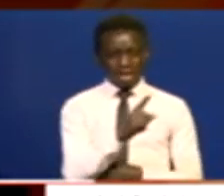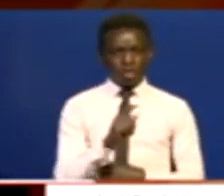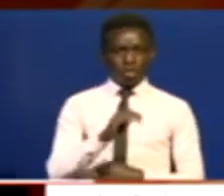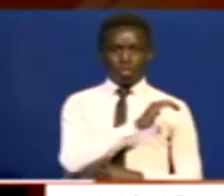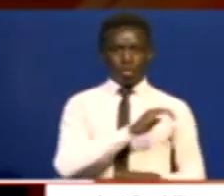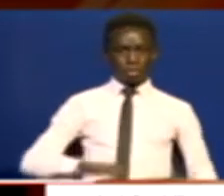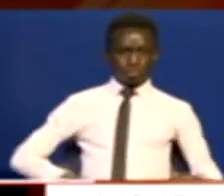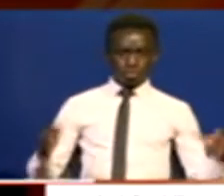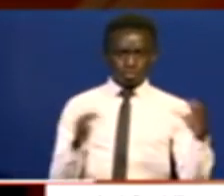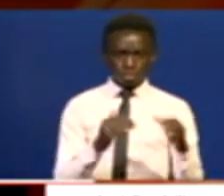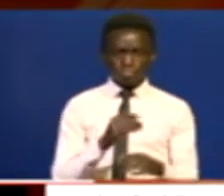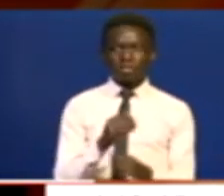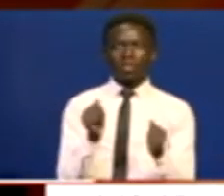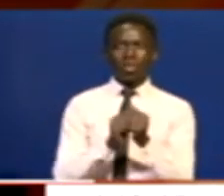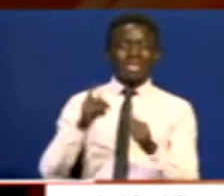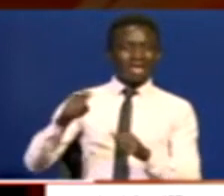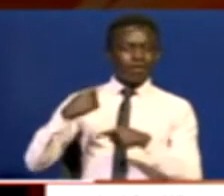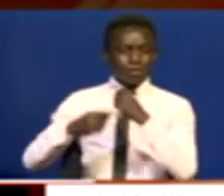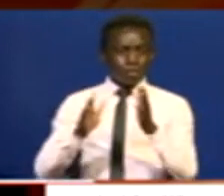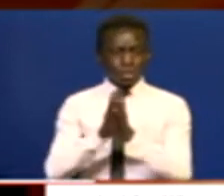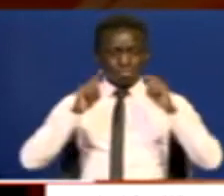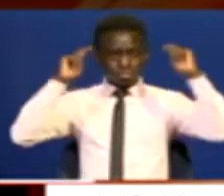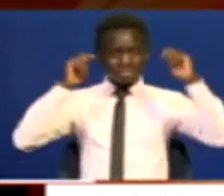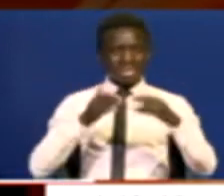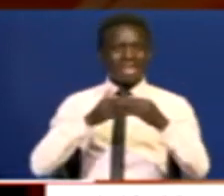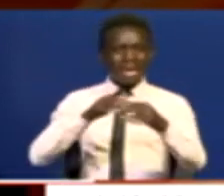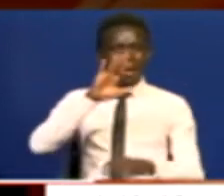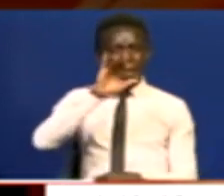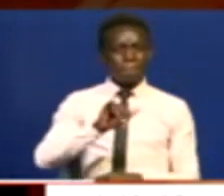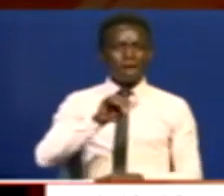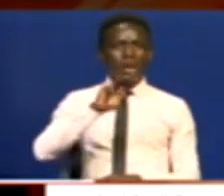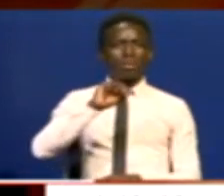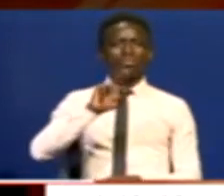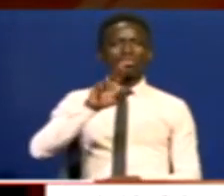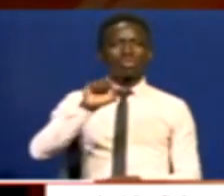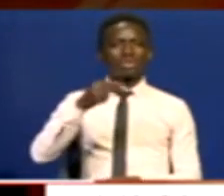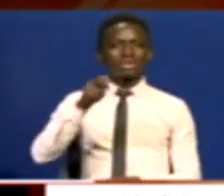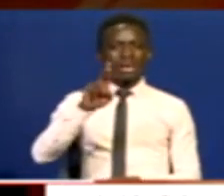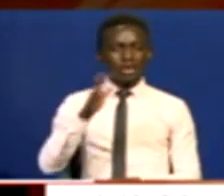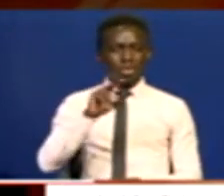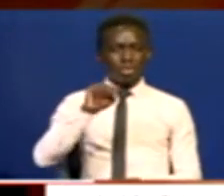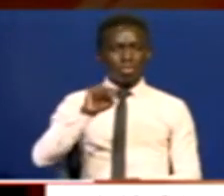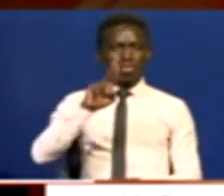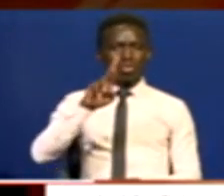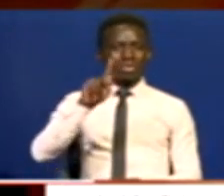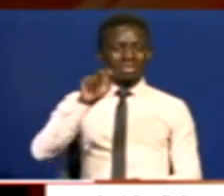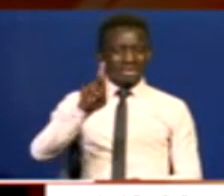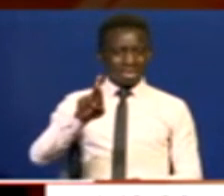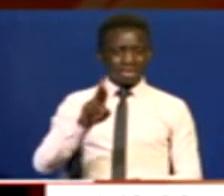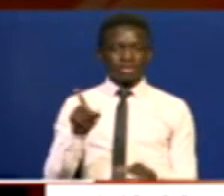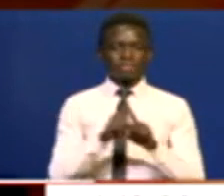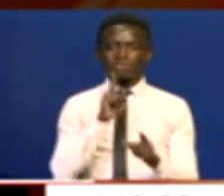to continue with their strike, led by Wargadud MCA Bishar Mukhtar, who is also the minority whip, vowed to stay away from